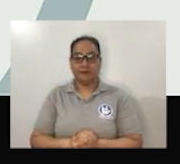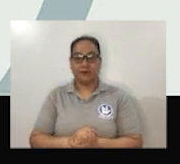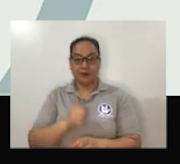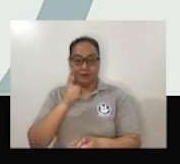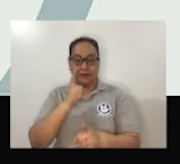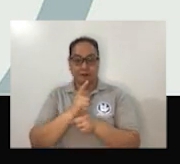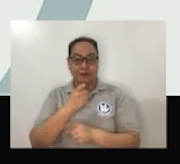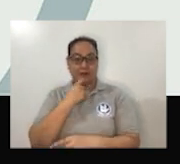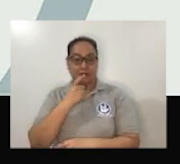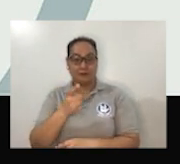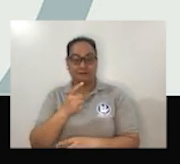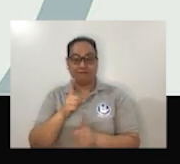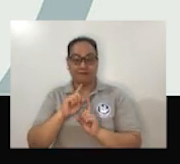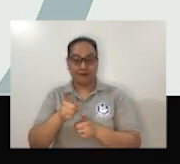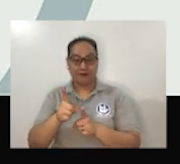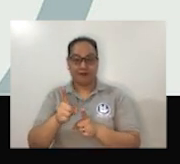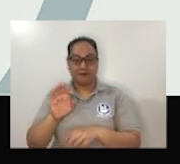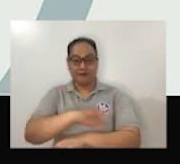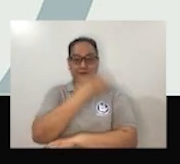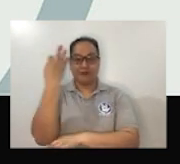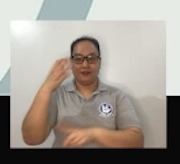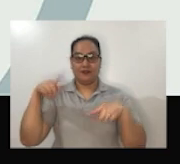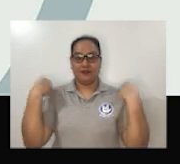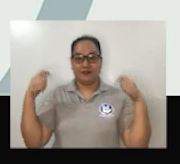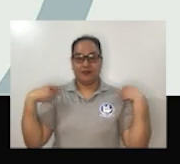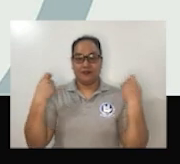Nakuha nyo ba ang tamang sagot, Fernandino Tints?